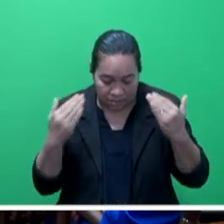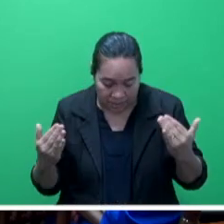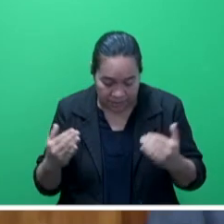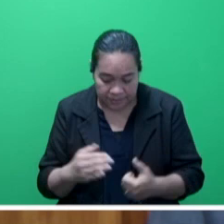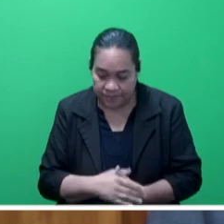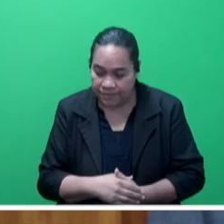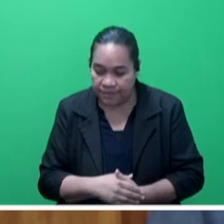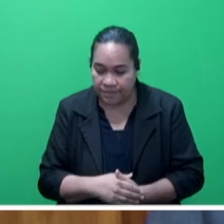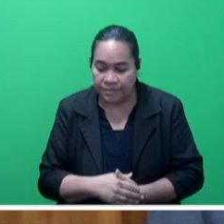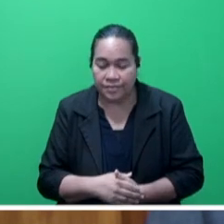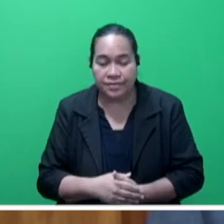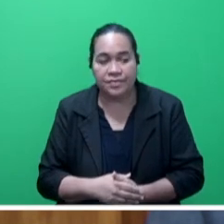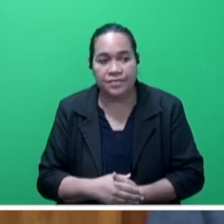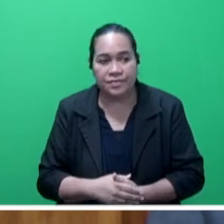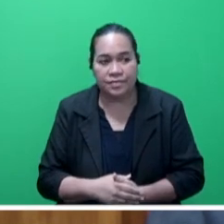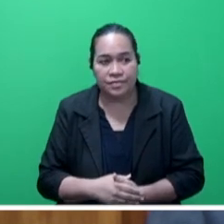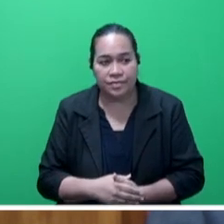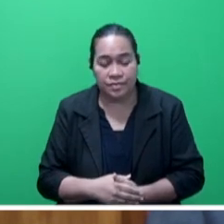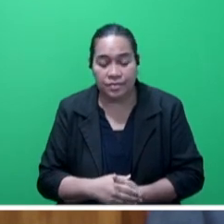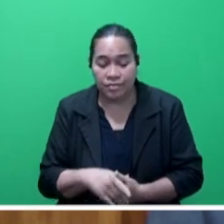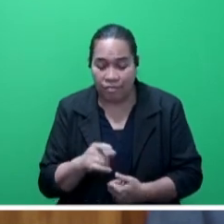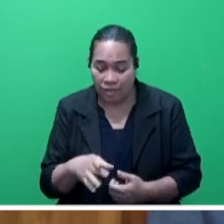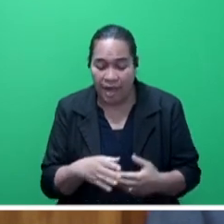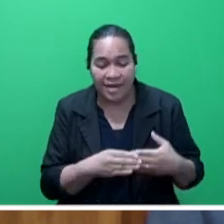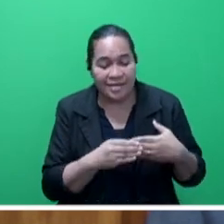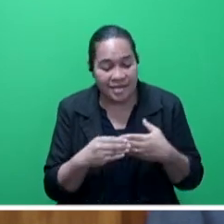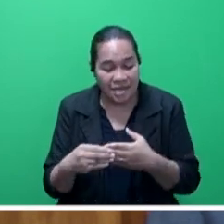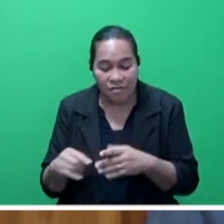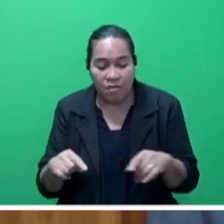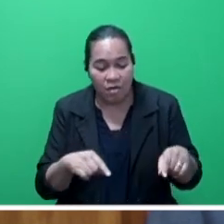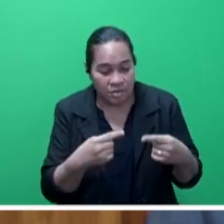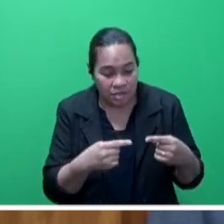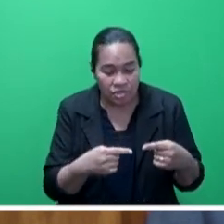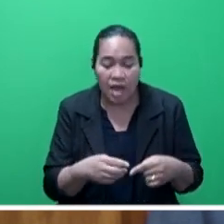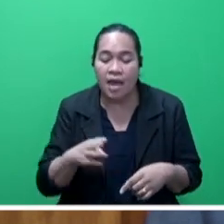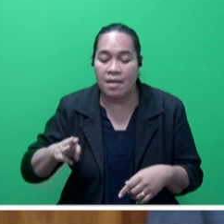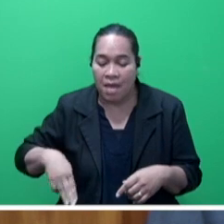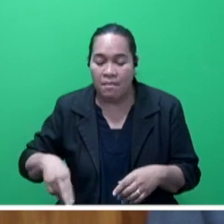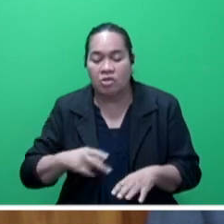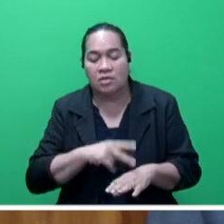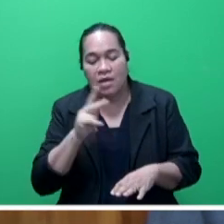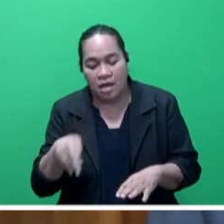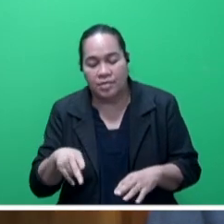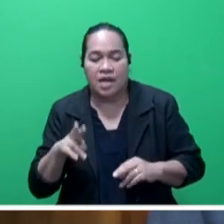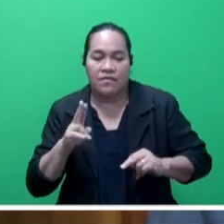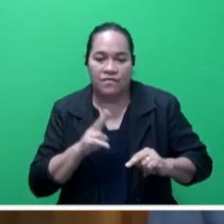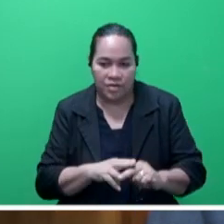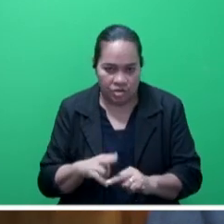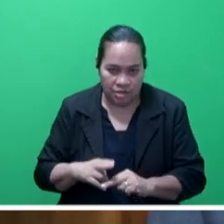Mr. Speaker, sir, Honourable Prime Minister, Honourable Leader of Opposition, members of Parliament, and fellow Fijians.